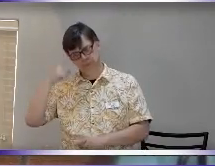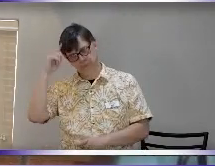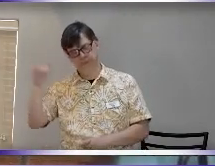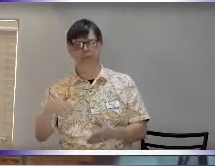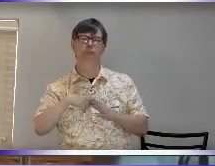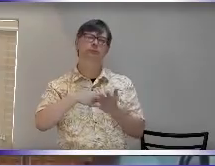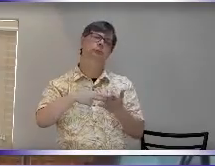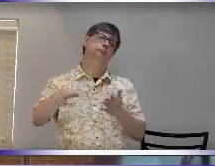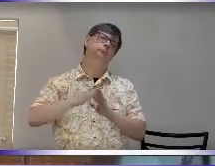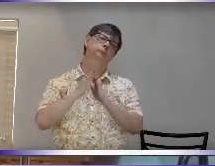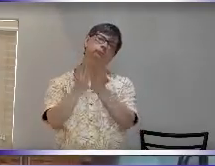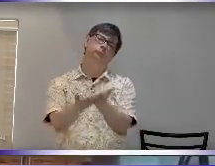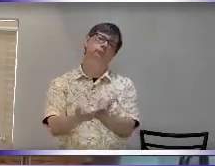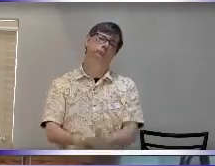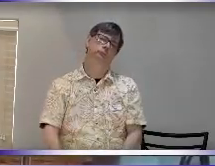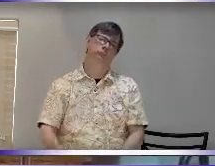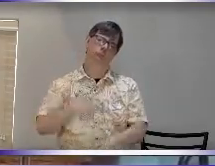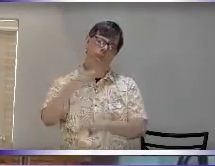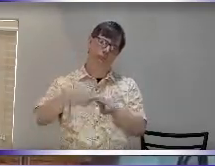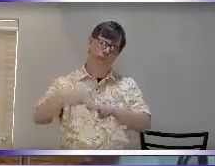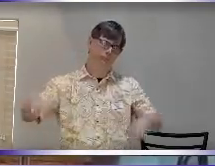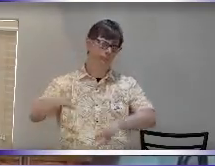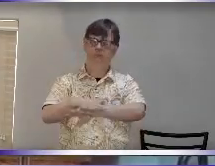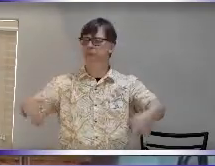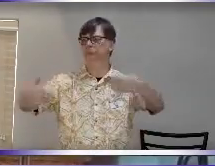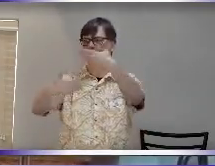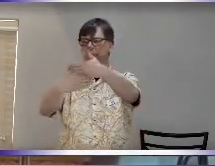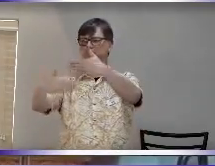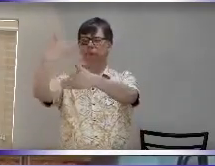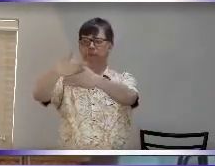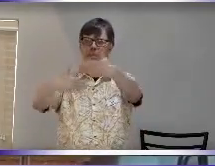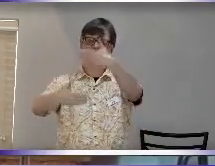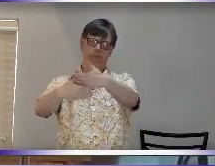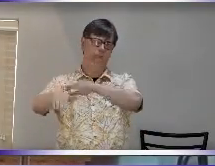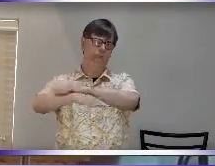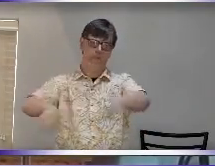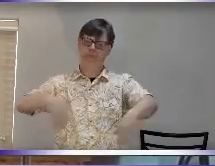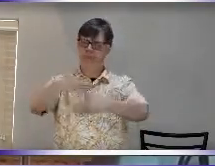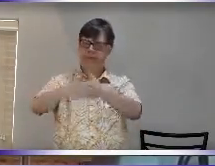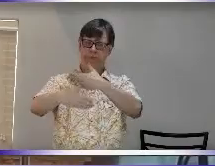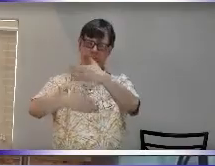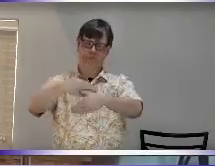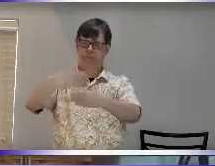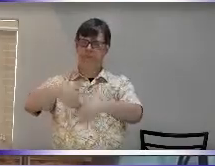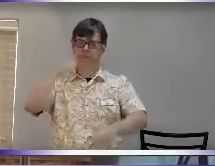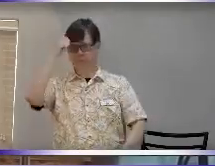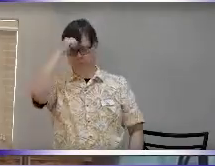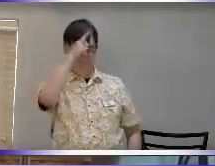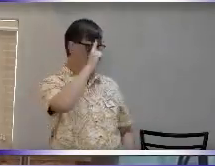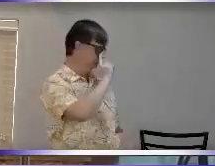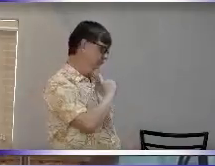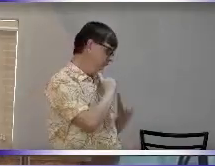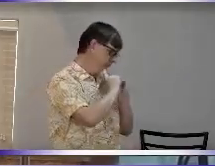wrote a book now years ago called No Boundary. And in that No Boundary, he said, it's